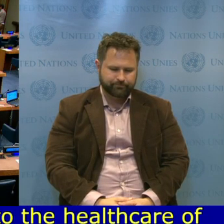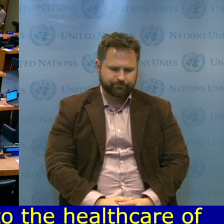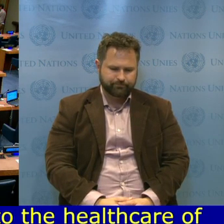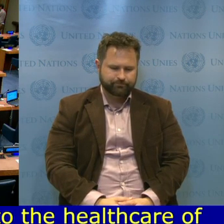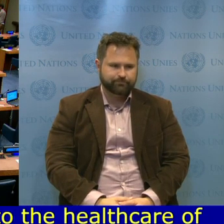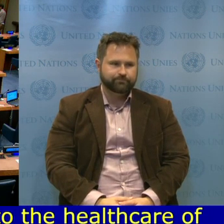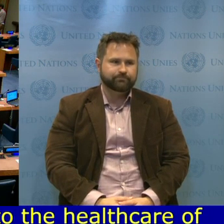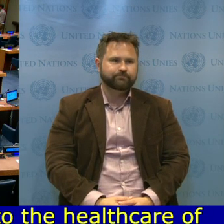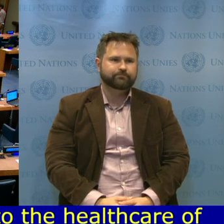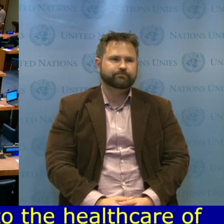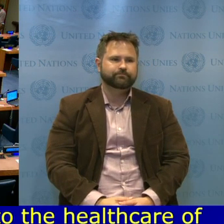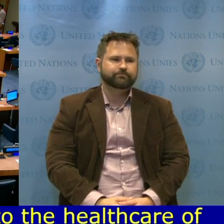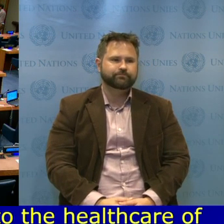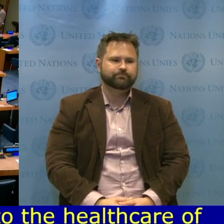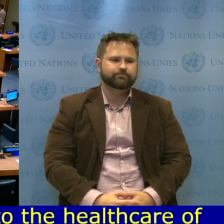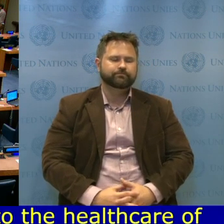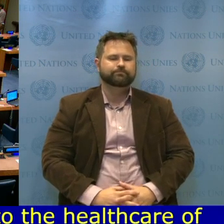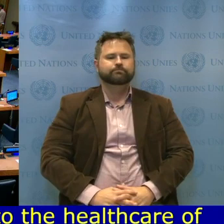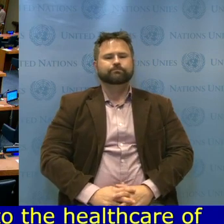experiences before...